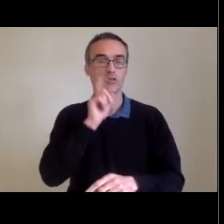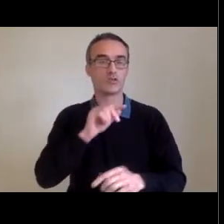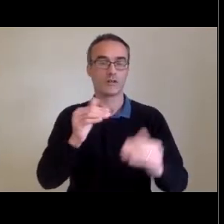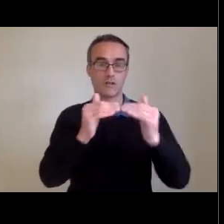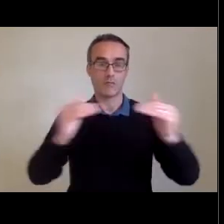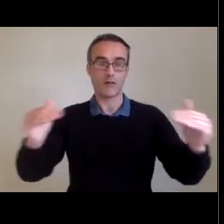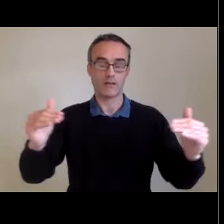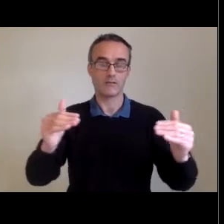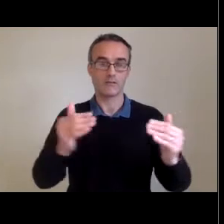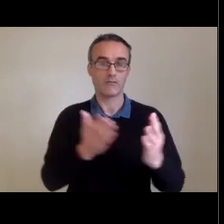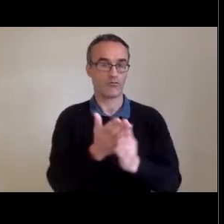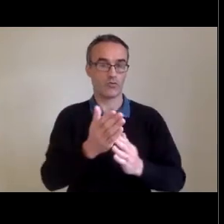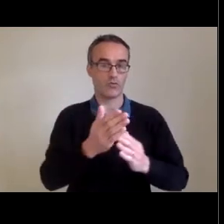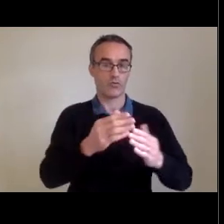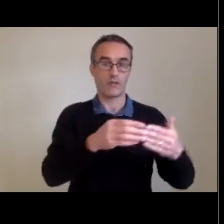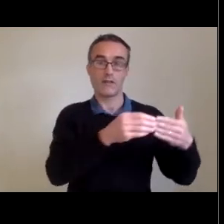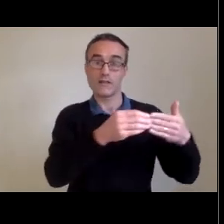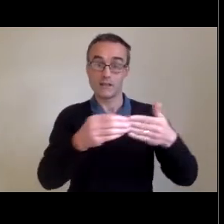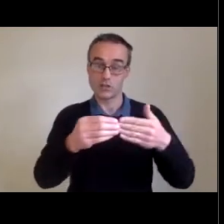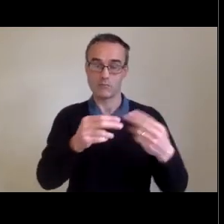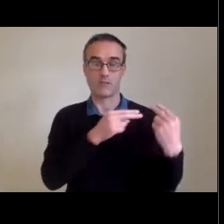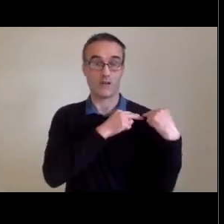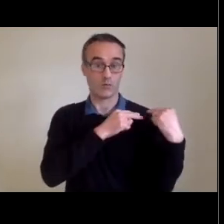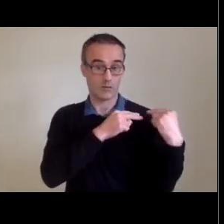leadership and accountability,